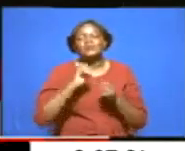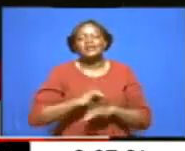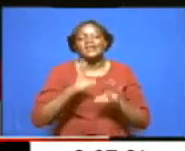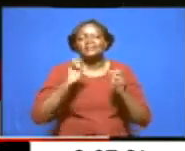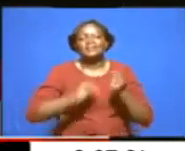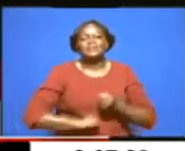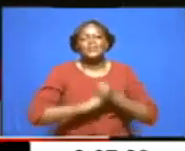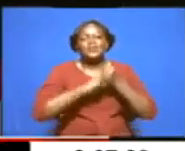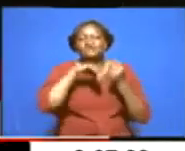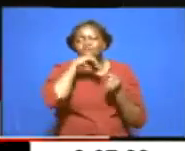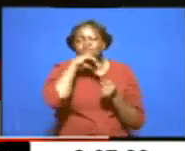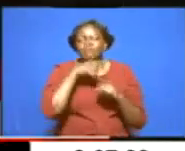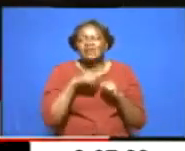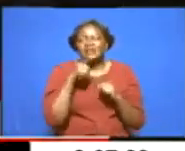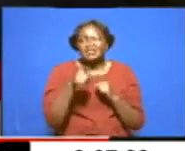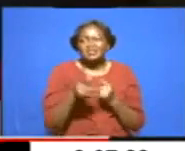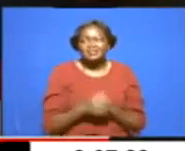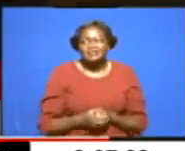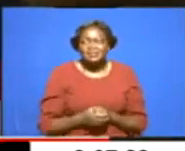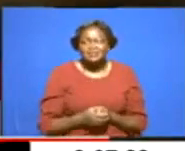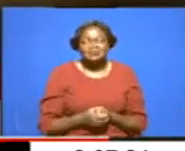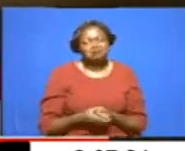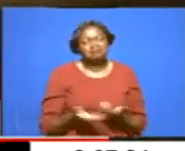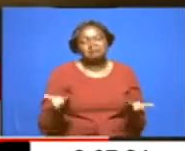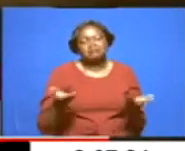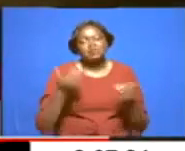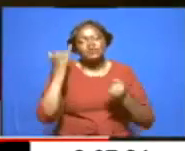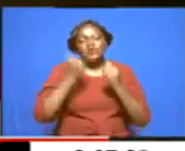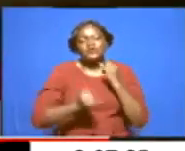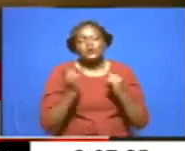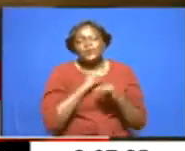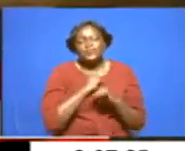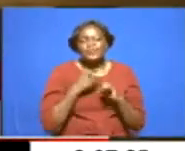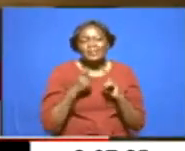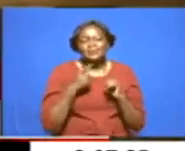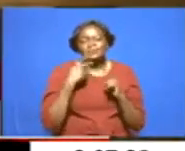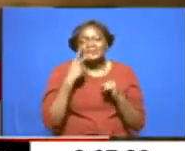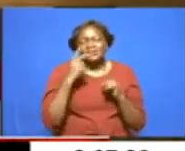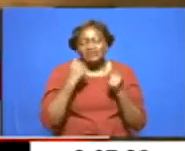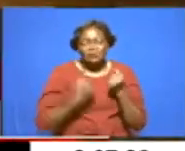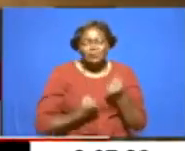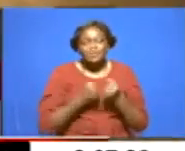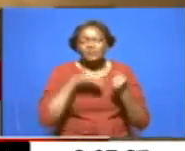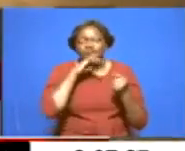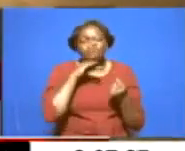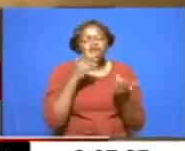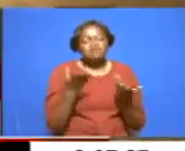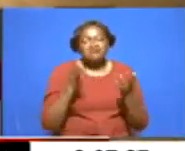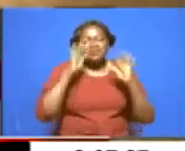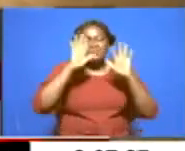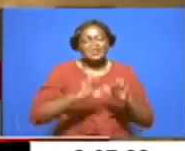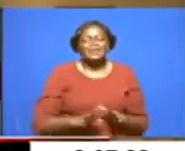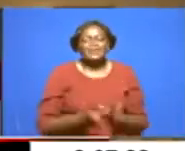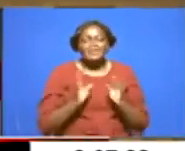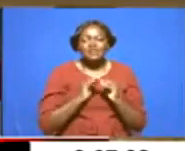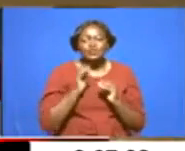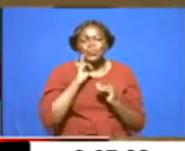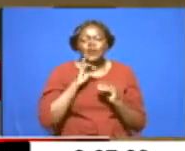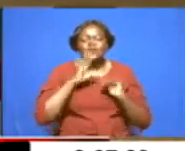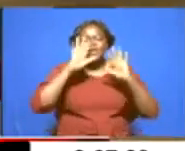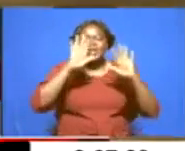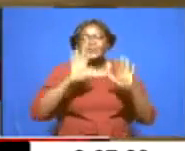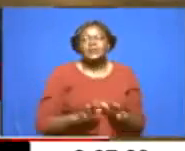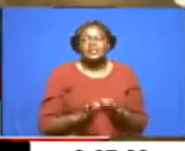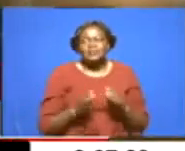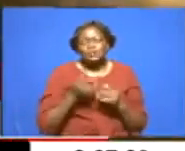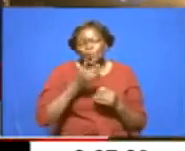Odinga, although that appears to be a foregone conclusion that he supports Raila Odinga. So it's very significant. The meeting is significant in a way because